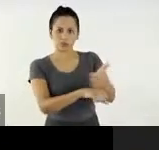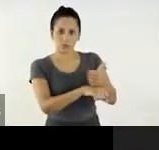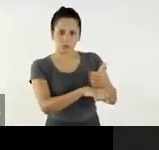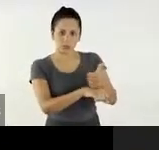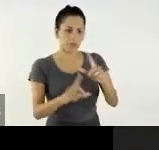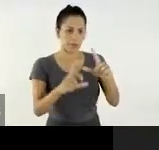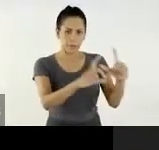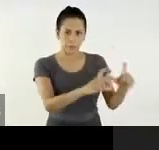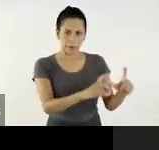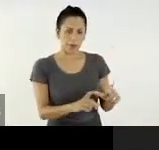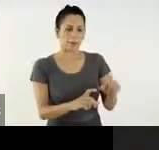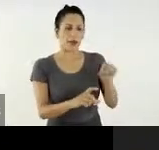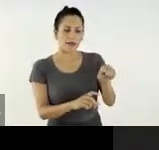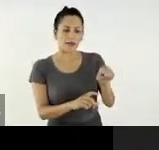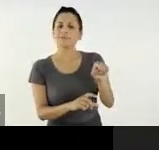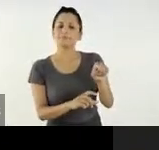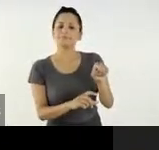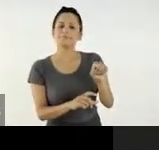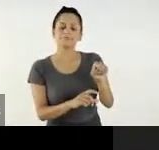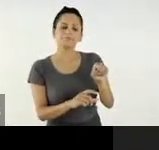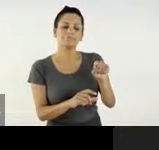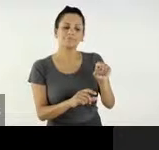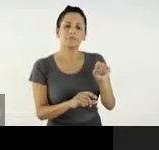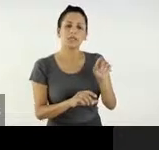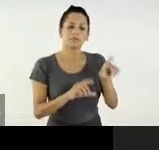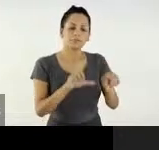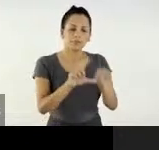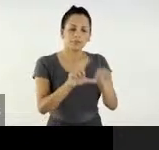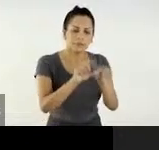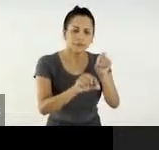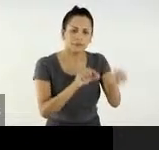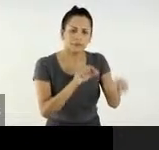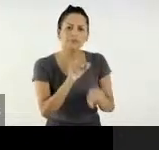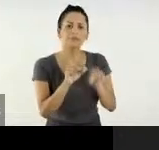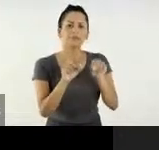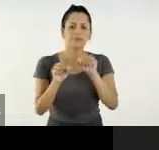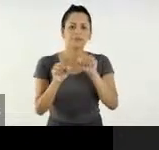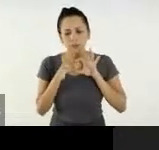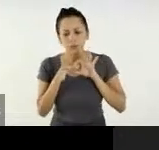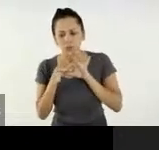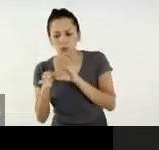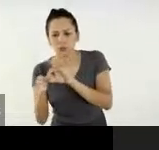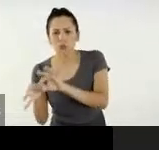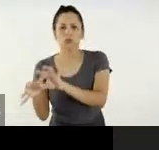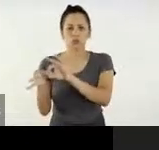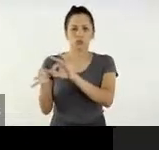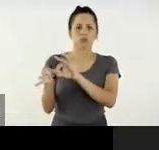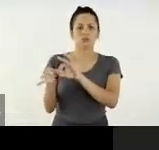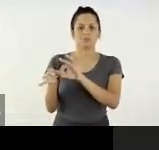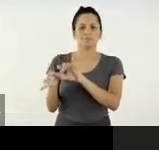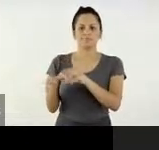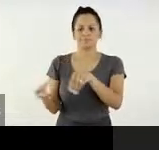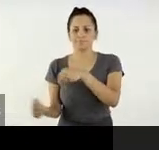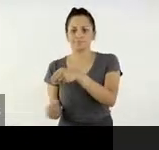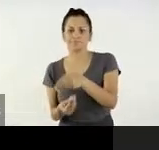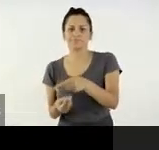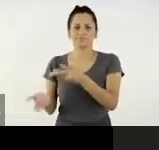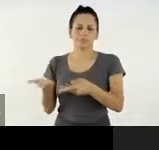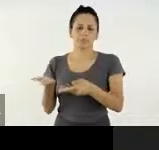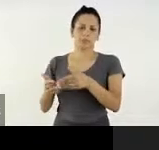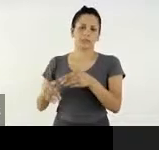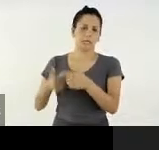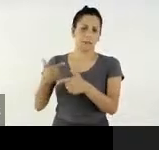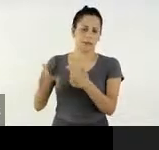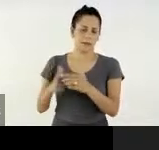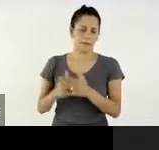and recontextualize. So today I will be speaking about a specific photographic history, in other